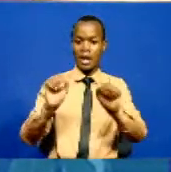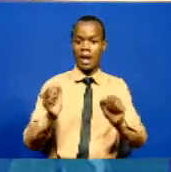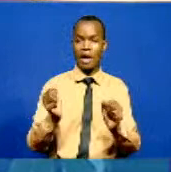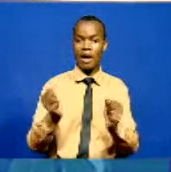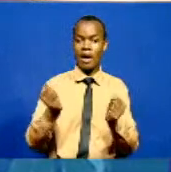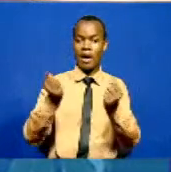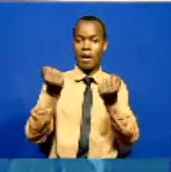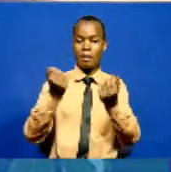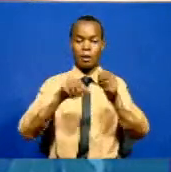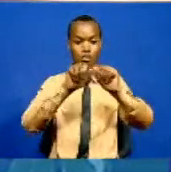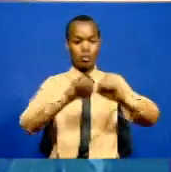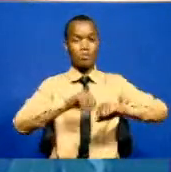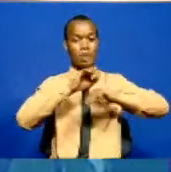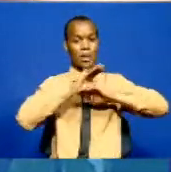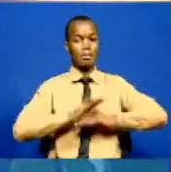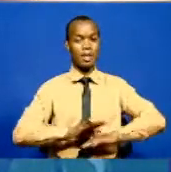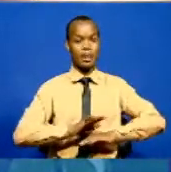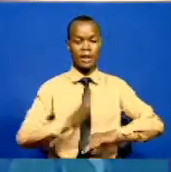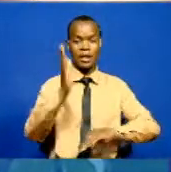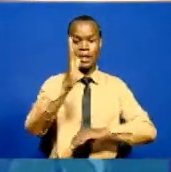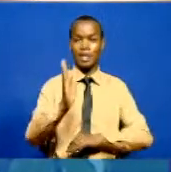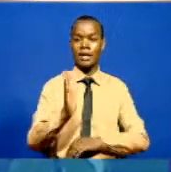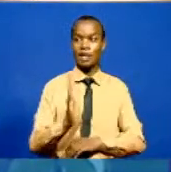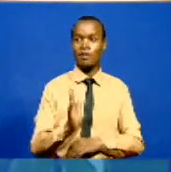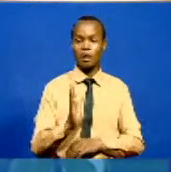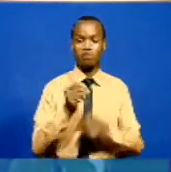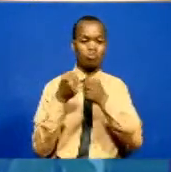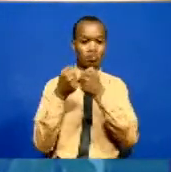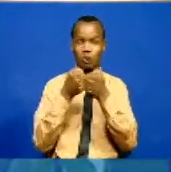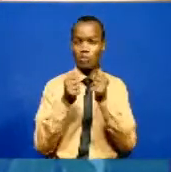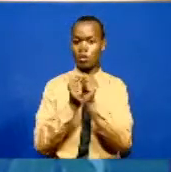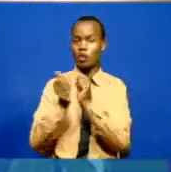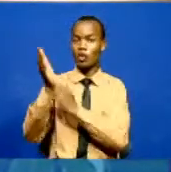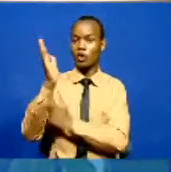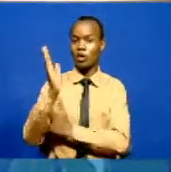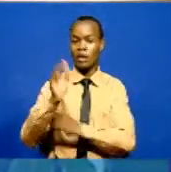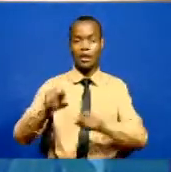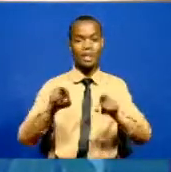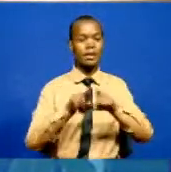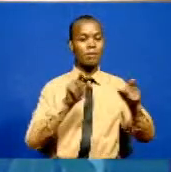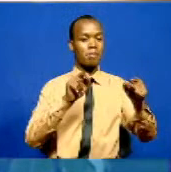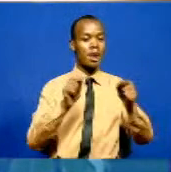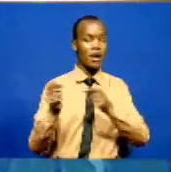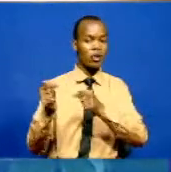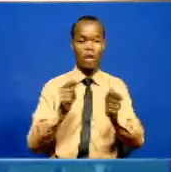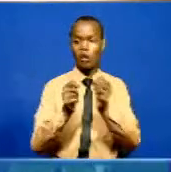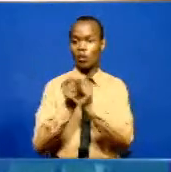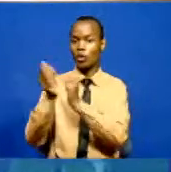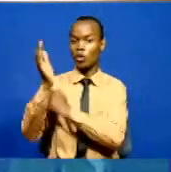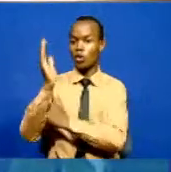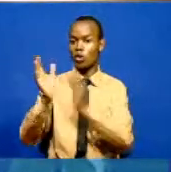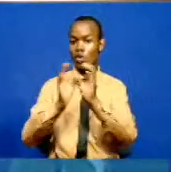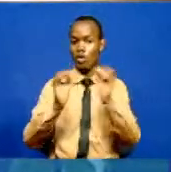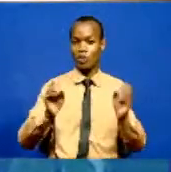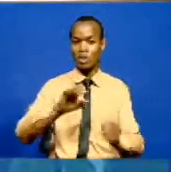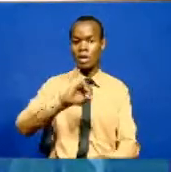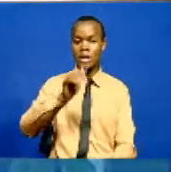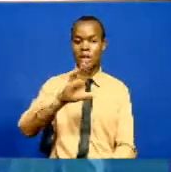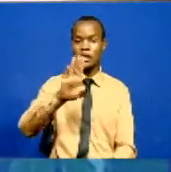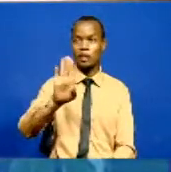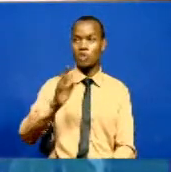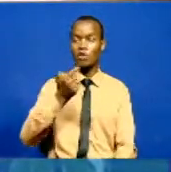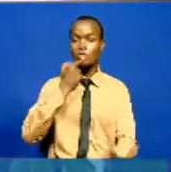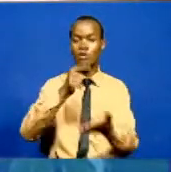to rest, they never wrestled with God. They never argued with God. This is what Jacob says in